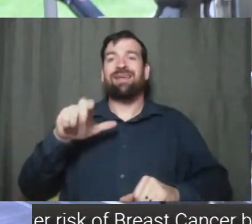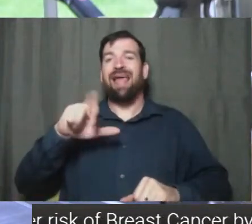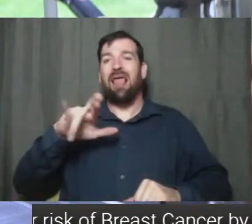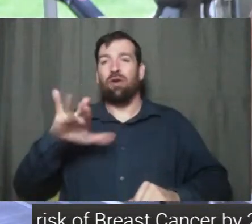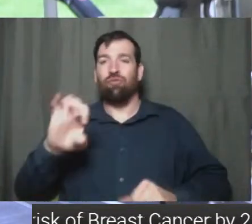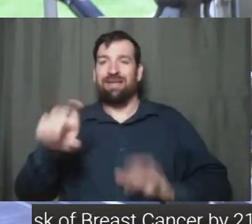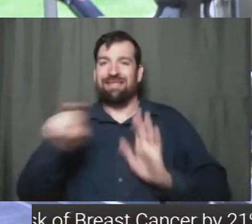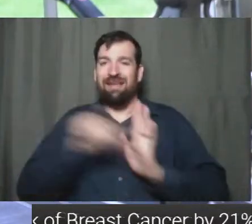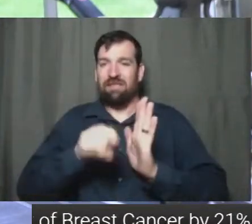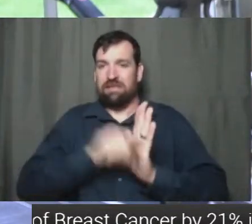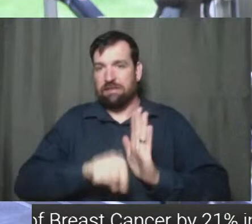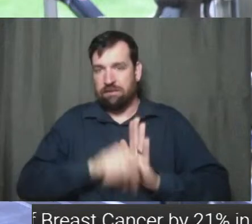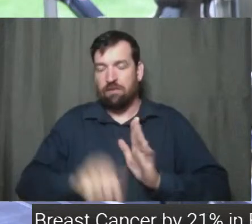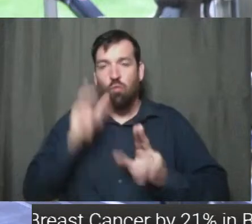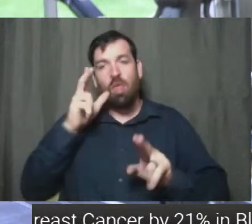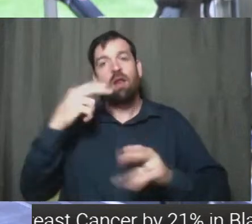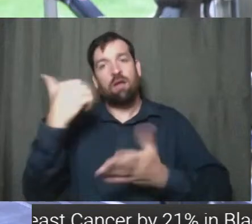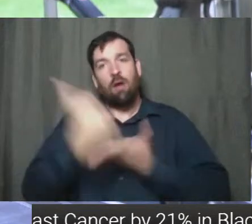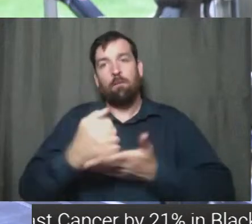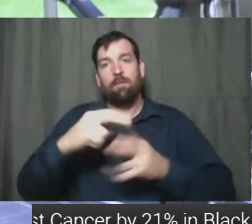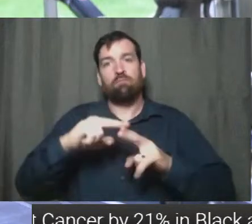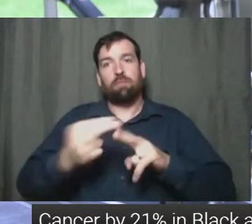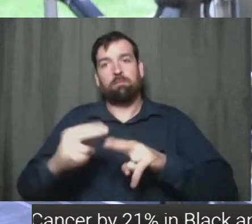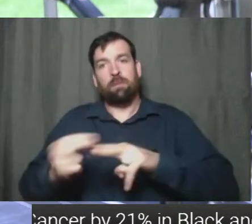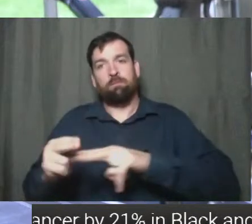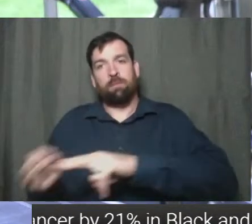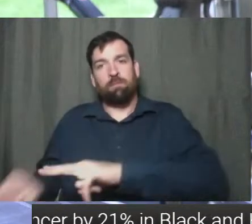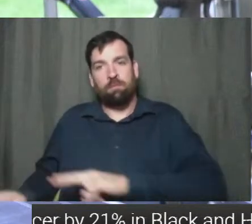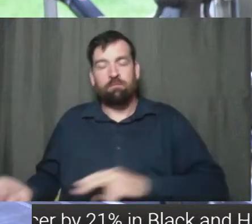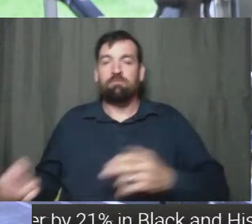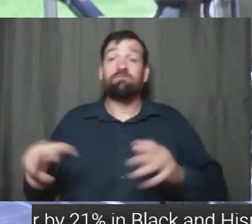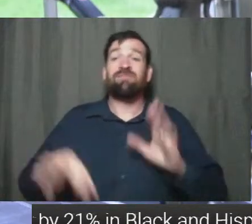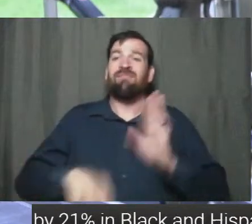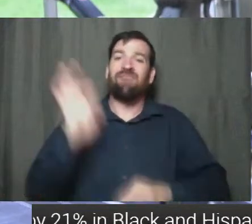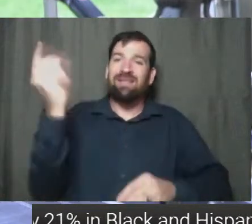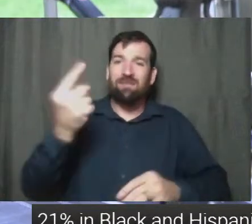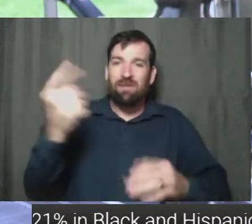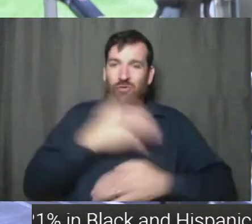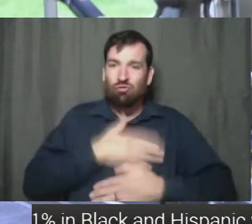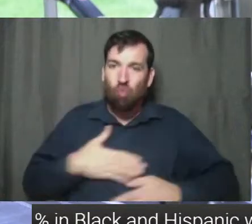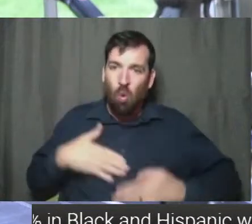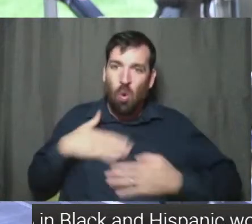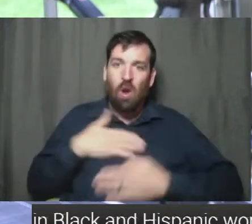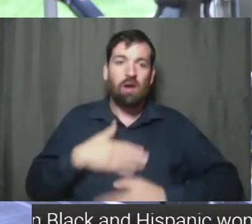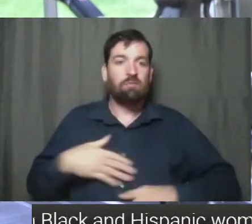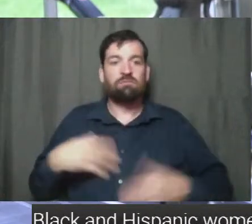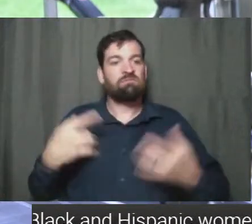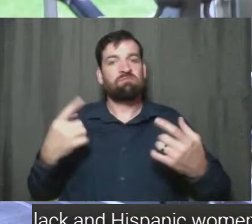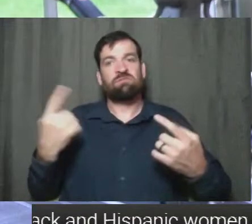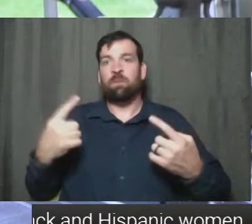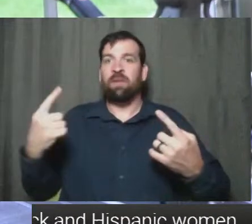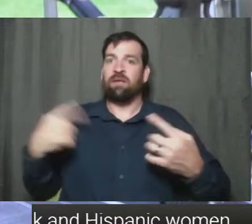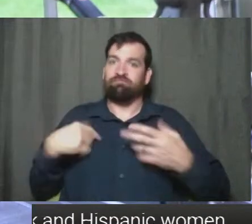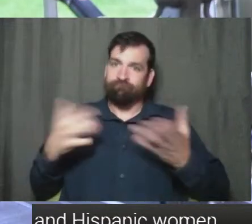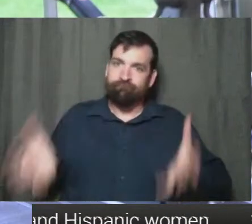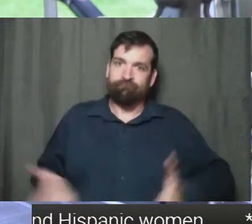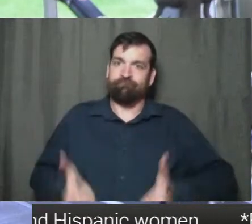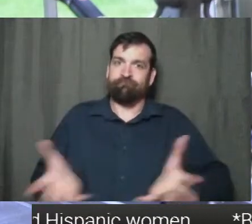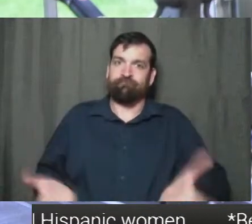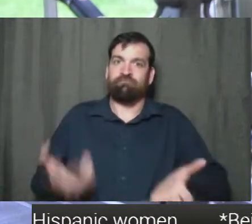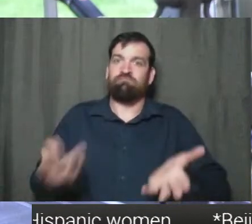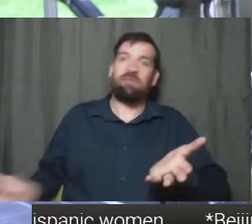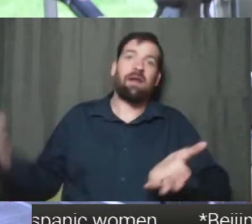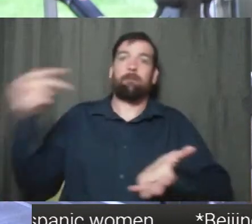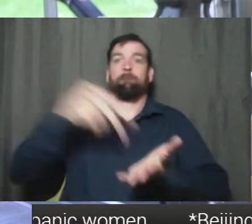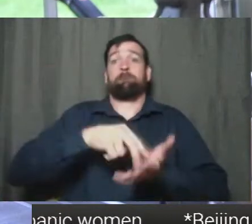off gradually, more consistently. So find something you enjoy doing, find something that makes you get up, find something that you have fun and